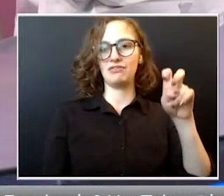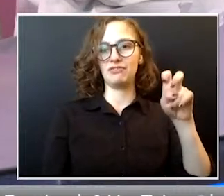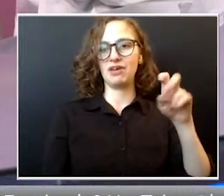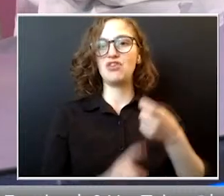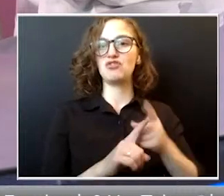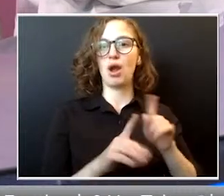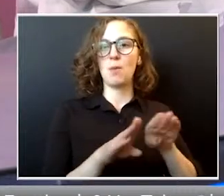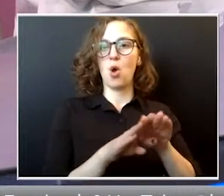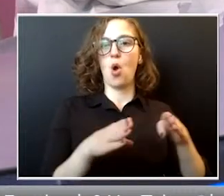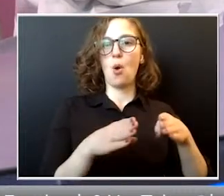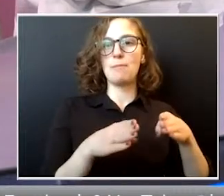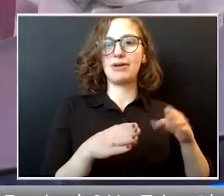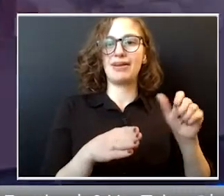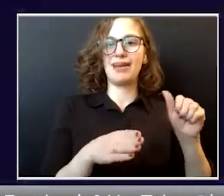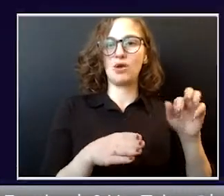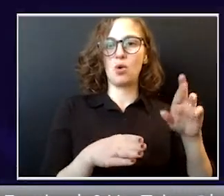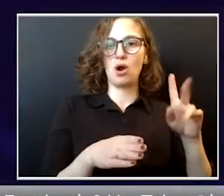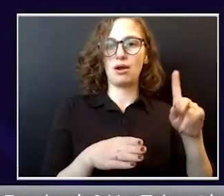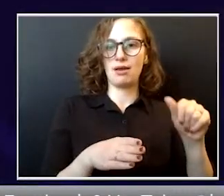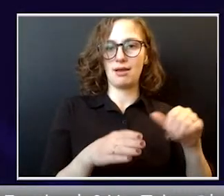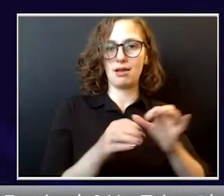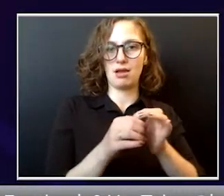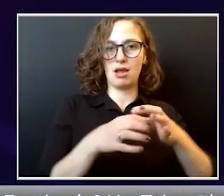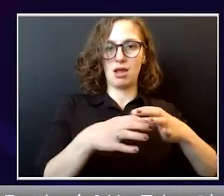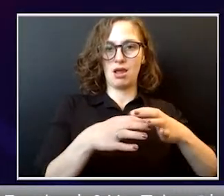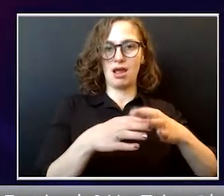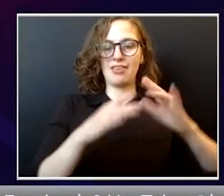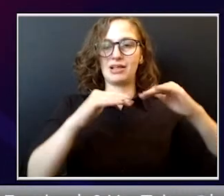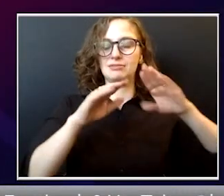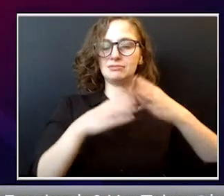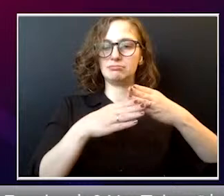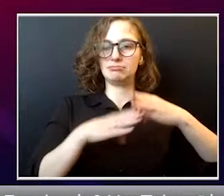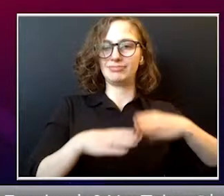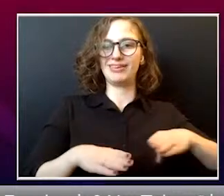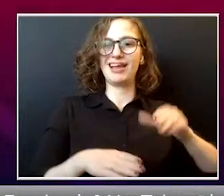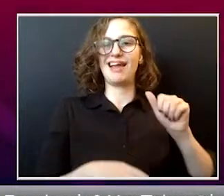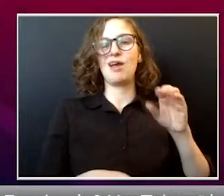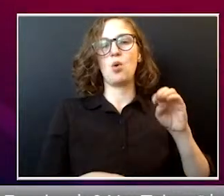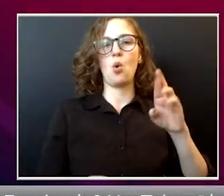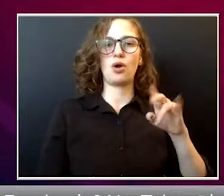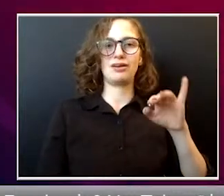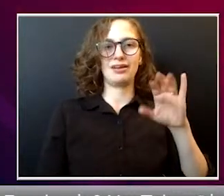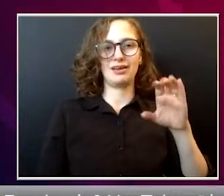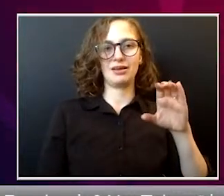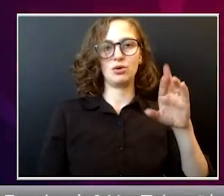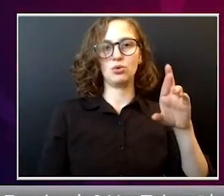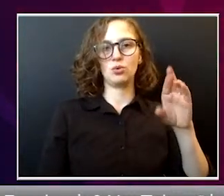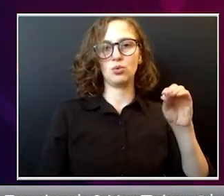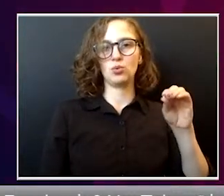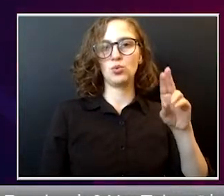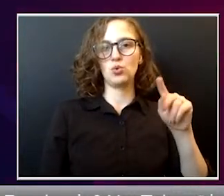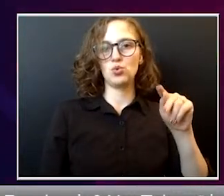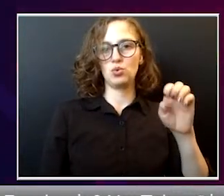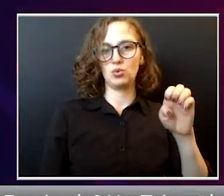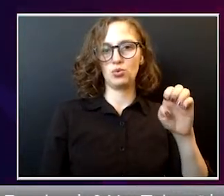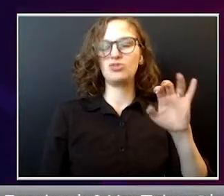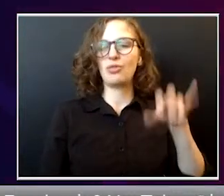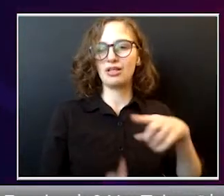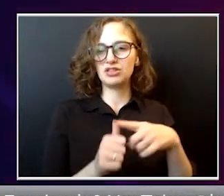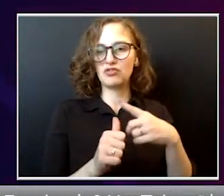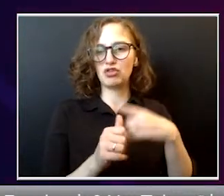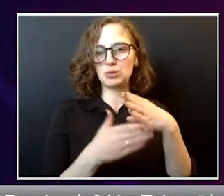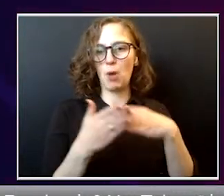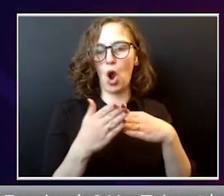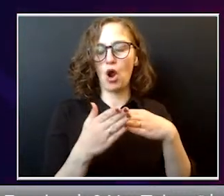aortic root. So the aortic root is the first part of the aorta where the aortic valve exists, and specifically where the coronary arteries